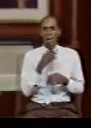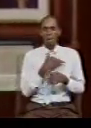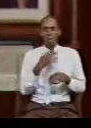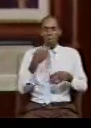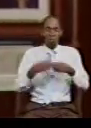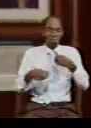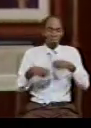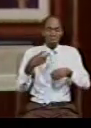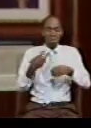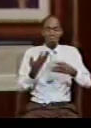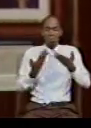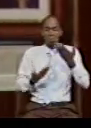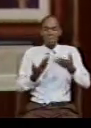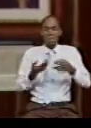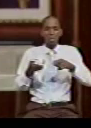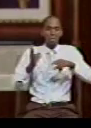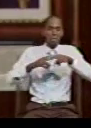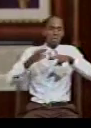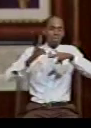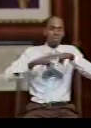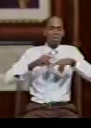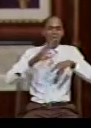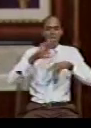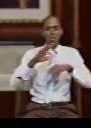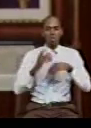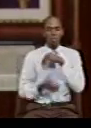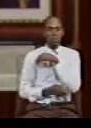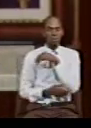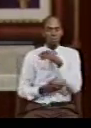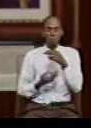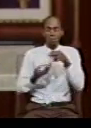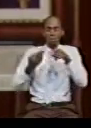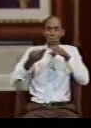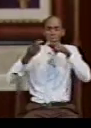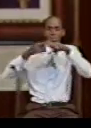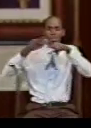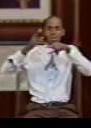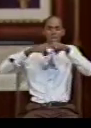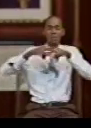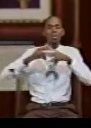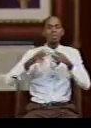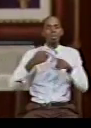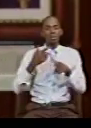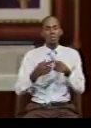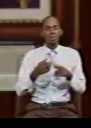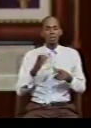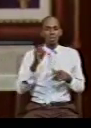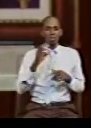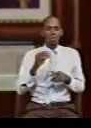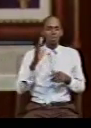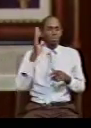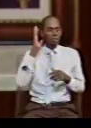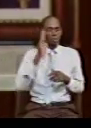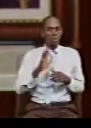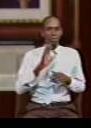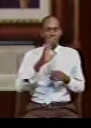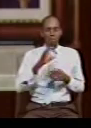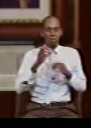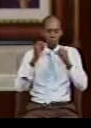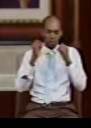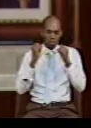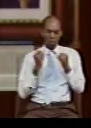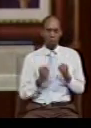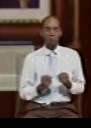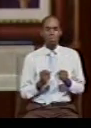the temptations multiply, so with the sustaining power, the strengthening